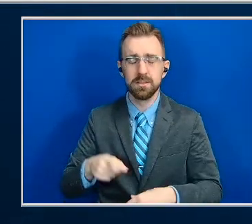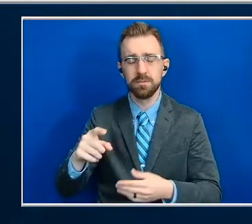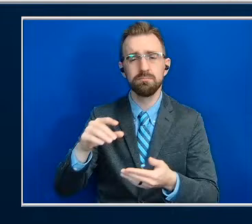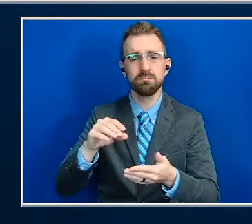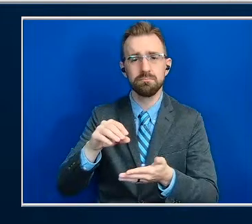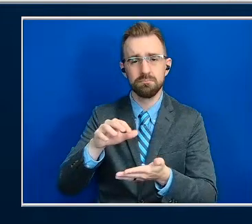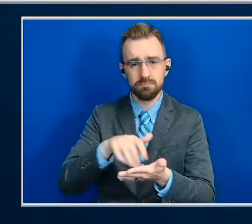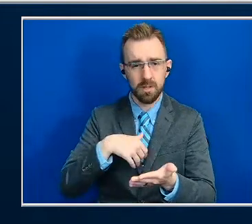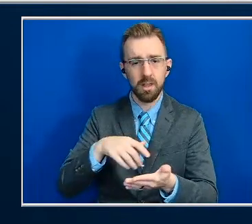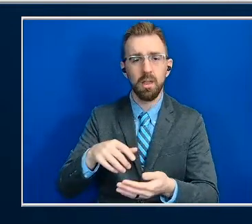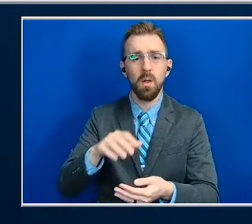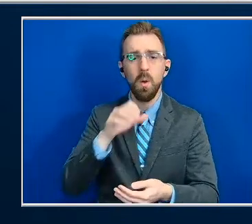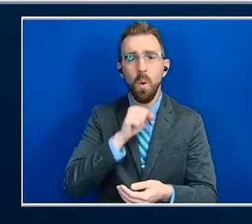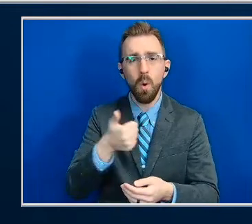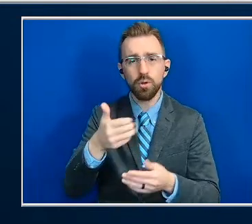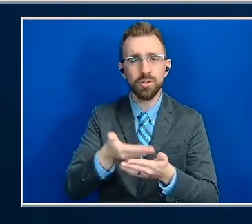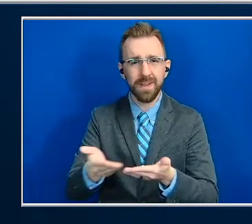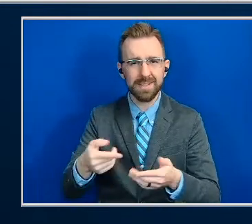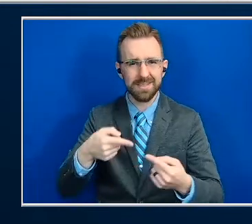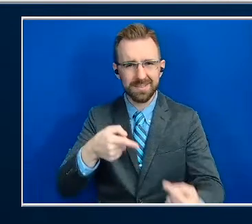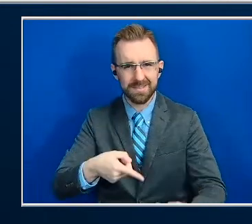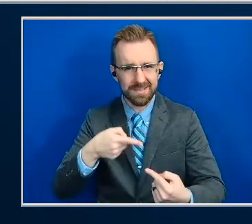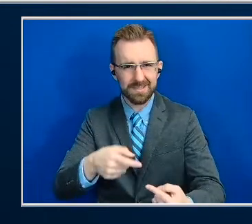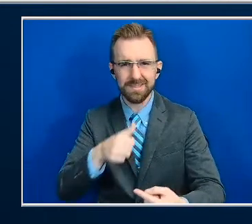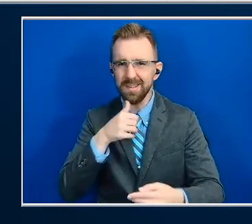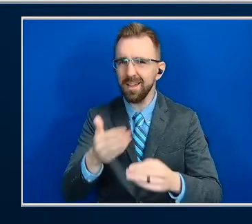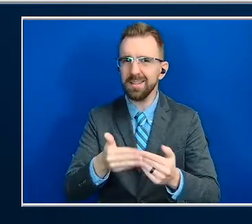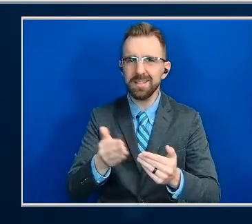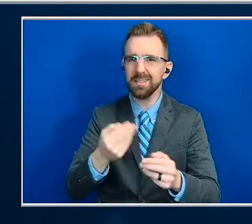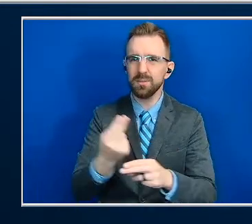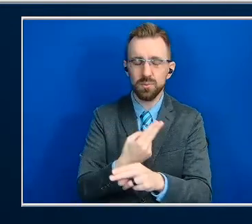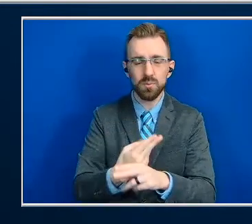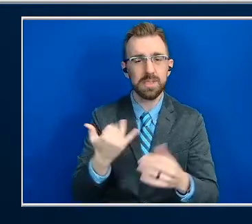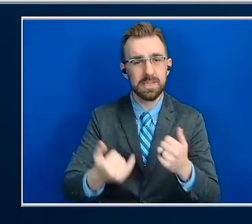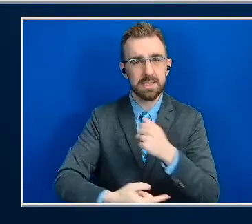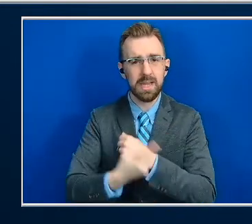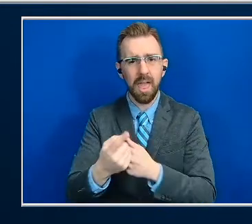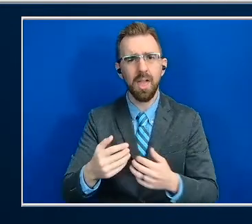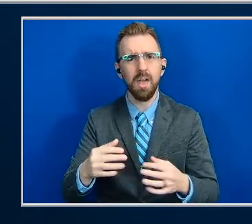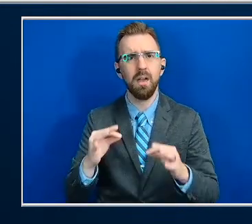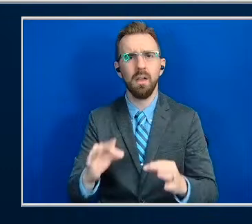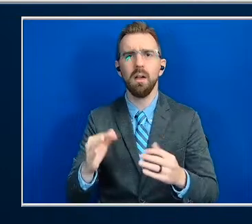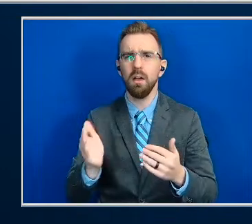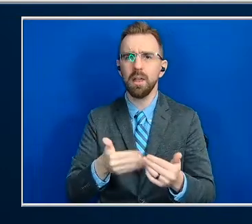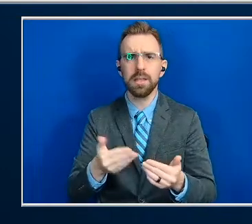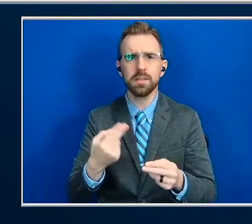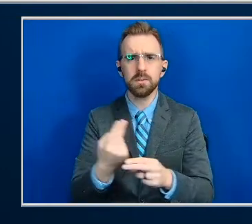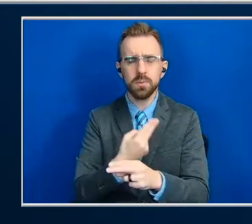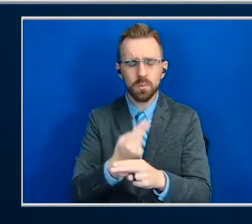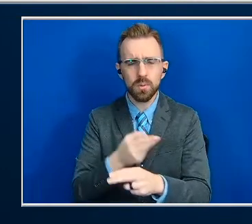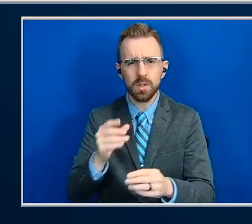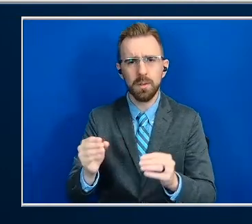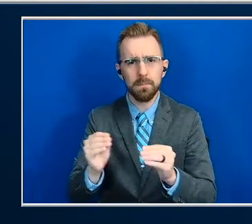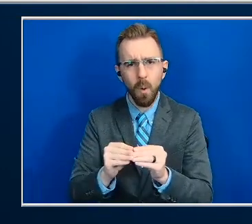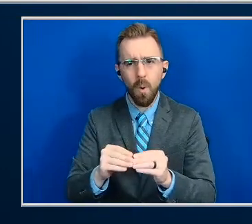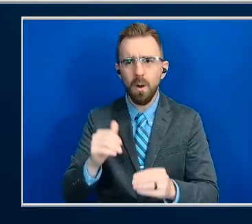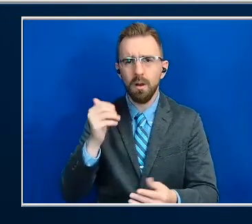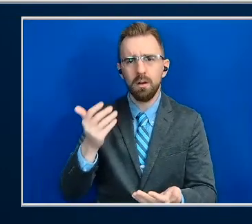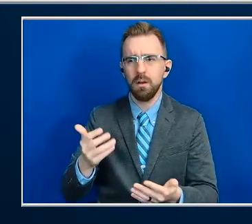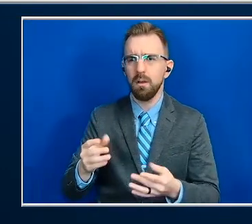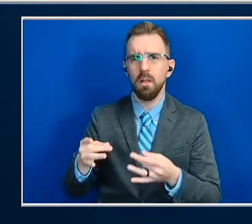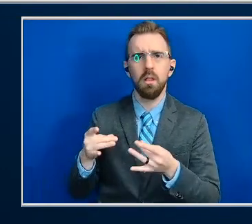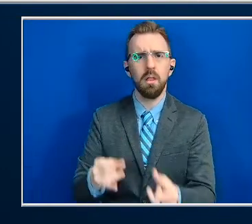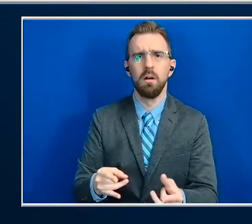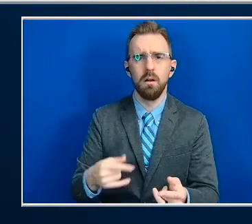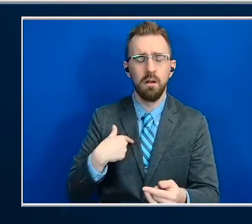were a bit difficult and cumbersome to use. Today, there are much easier to use pumps that are so much more convenient. I was surprised when my grown